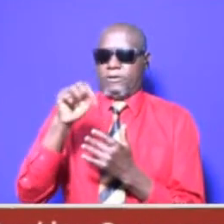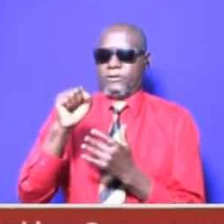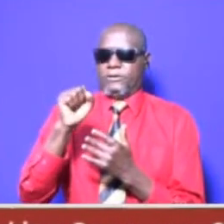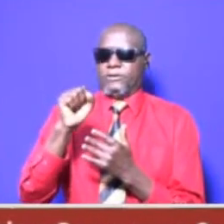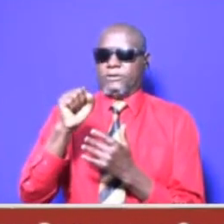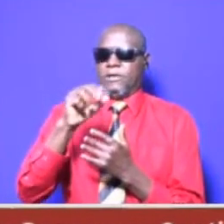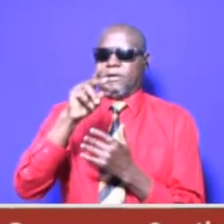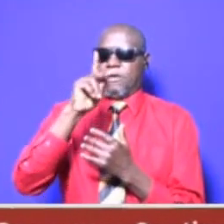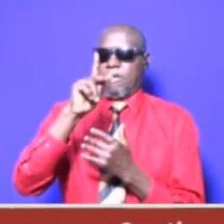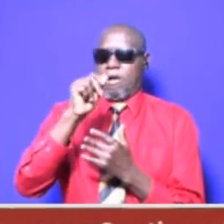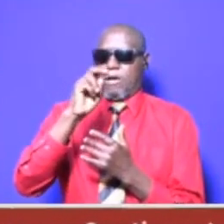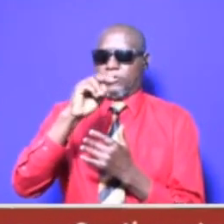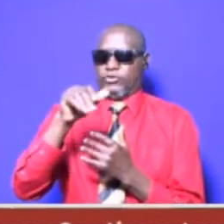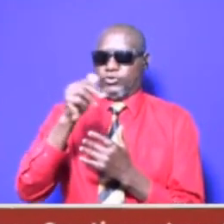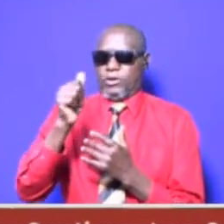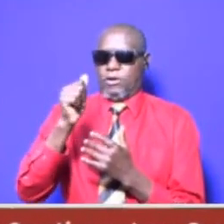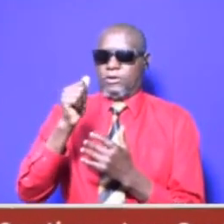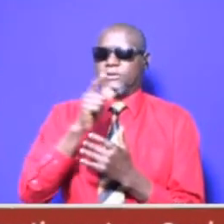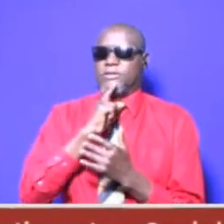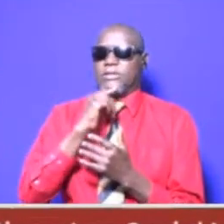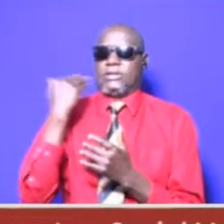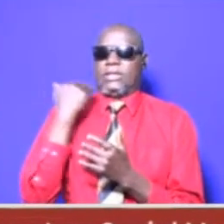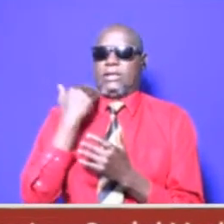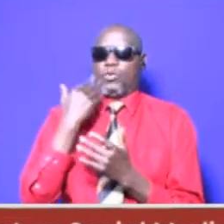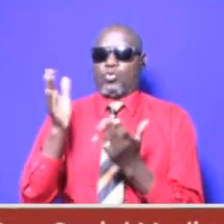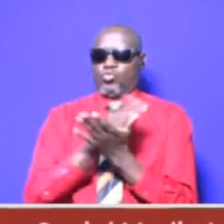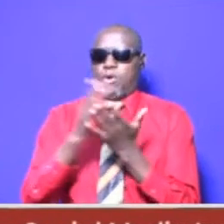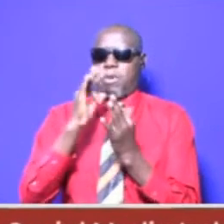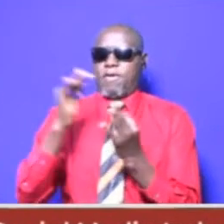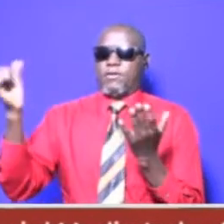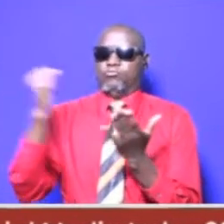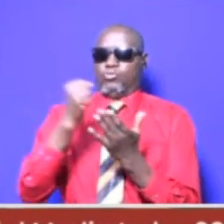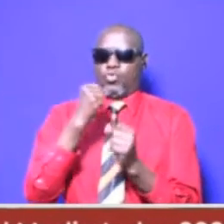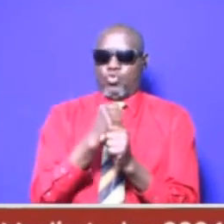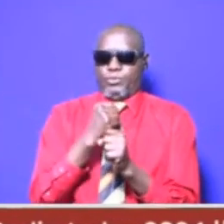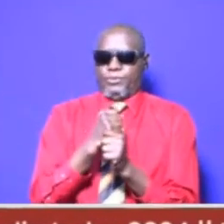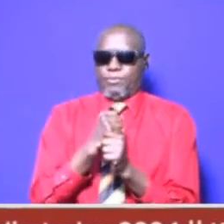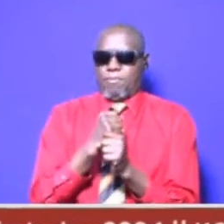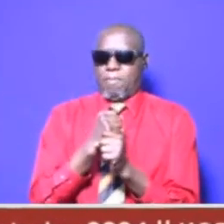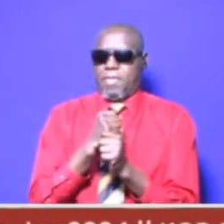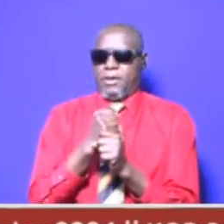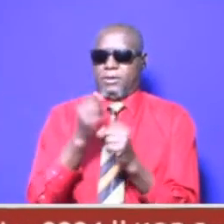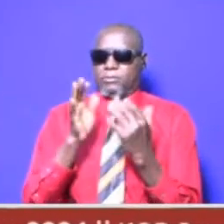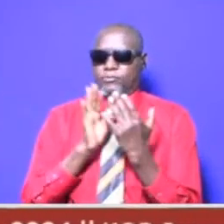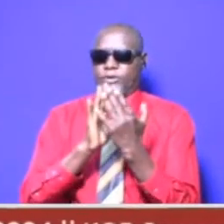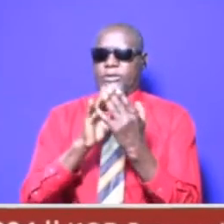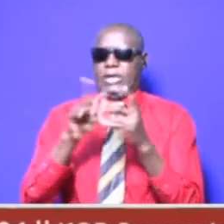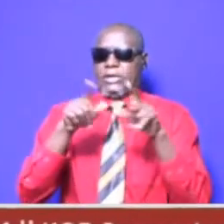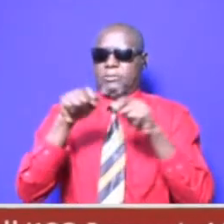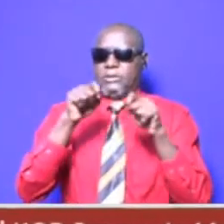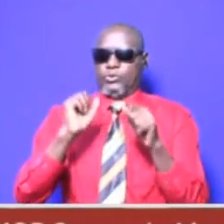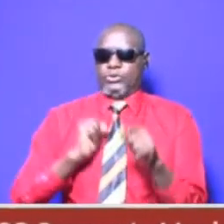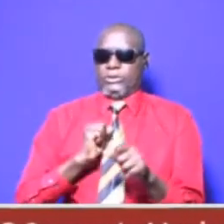Parliament. Appearing before the National Assembly Committee on Administration and that of the